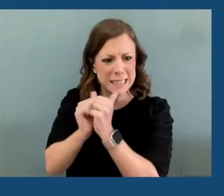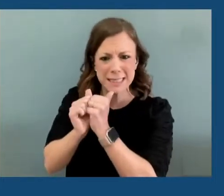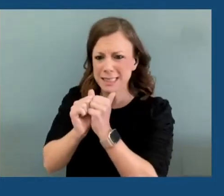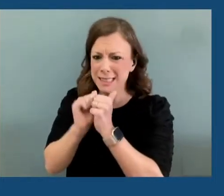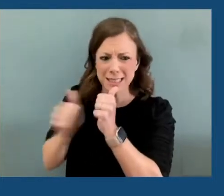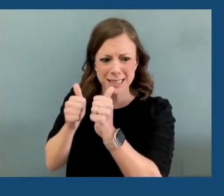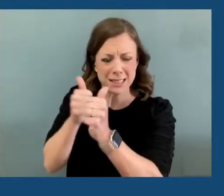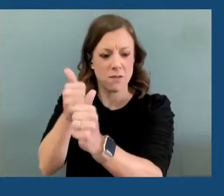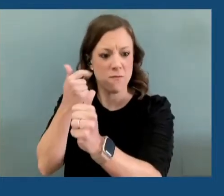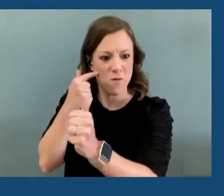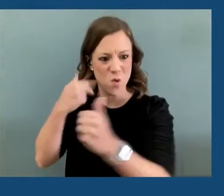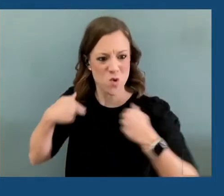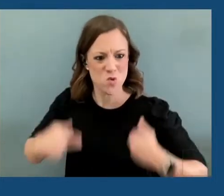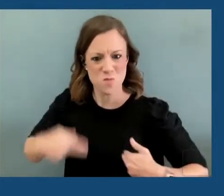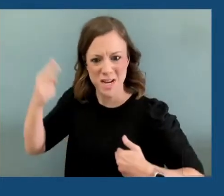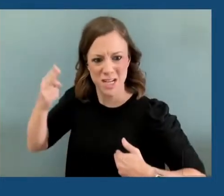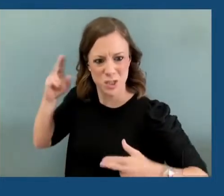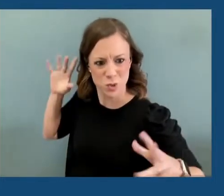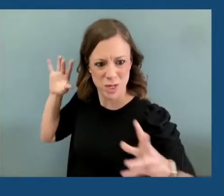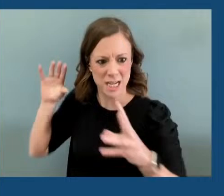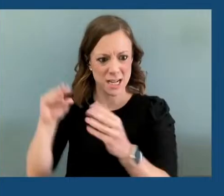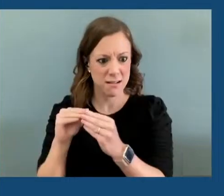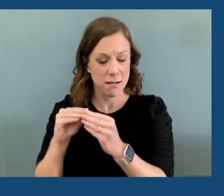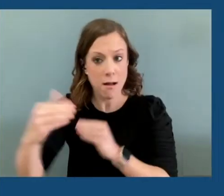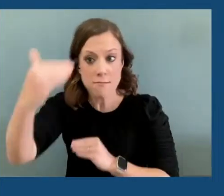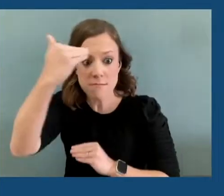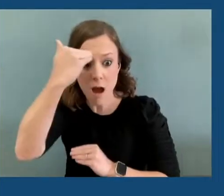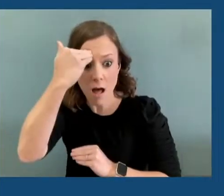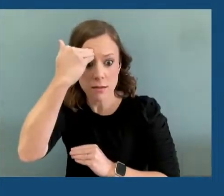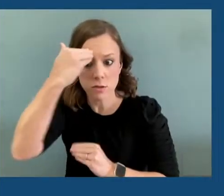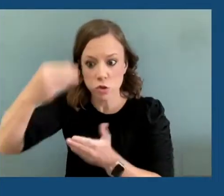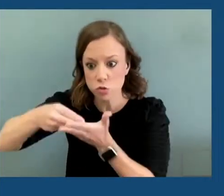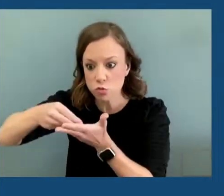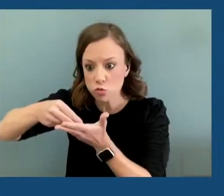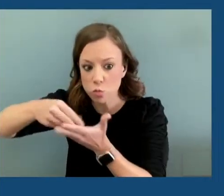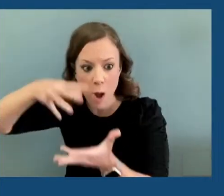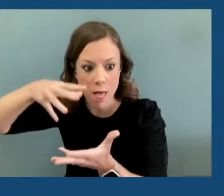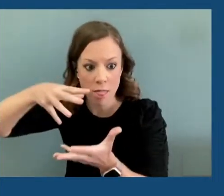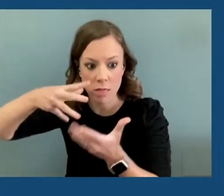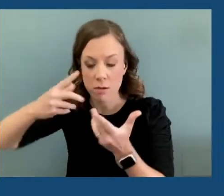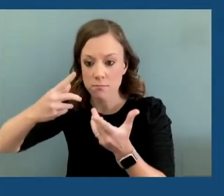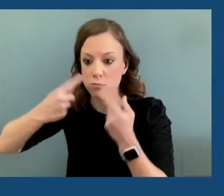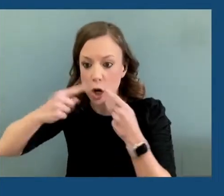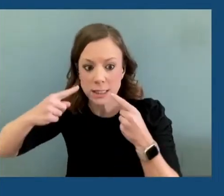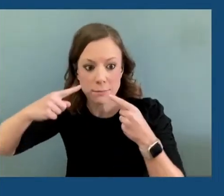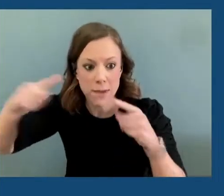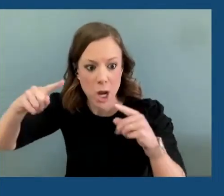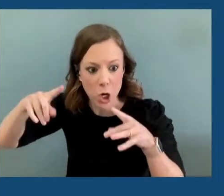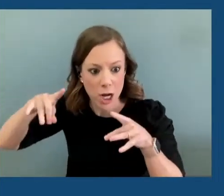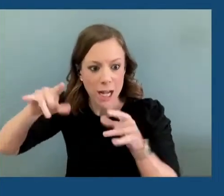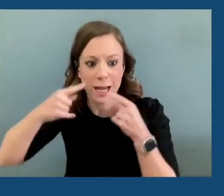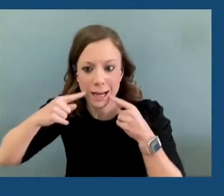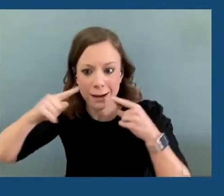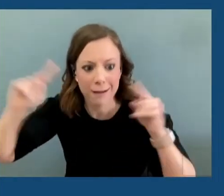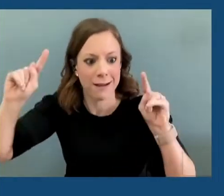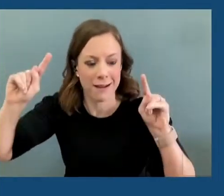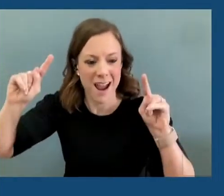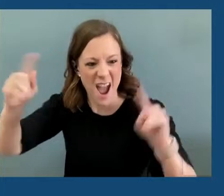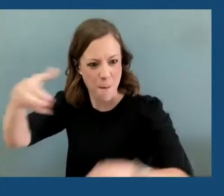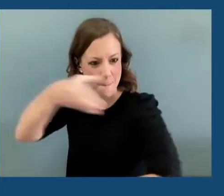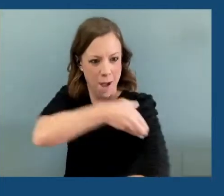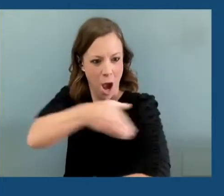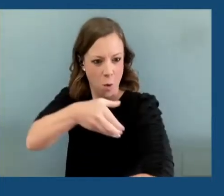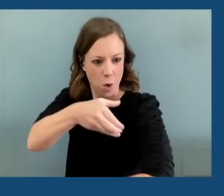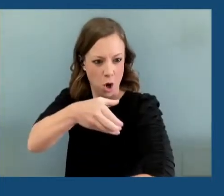knowledge, wealth, prosperity, and power. The race to become the global leader